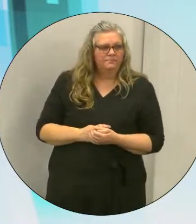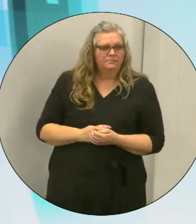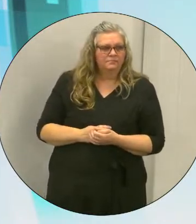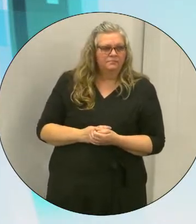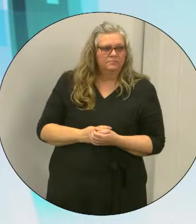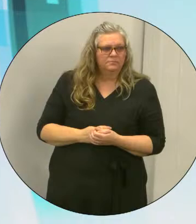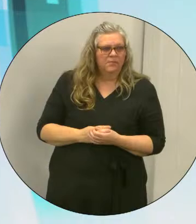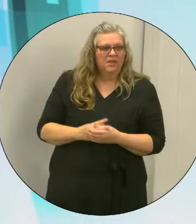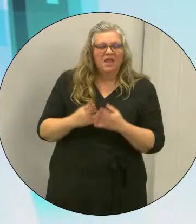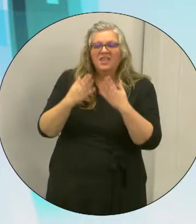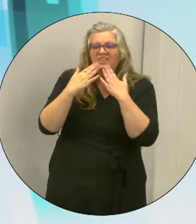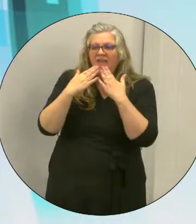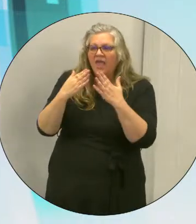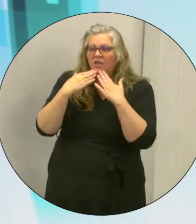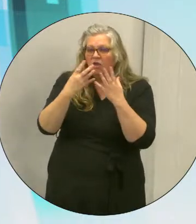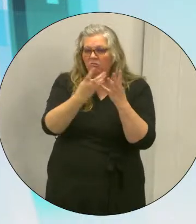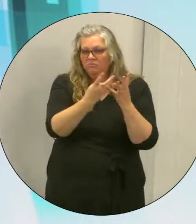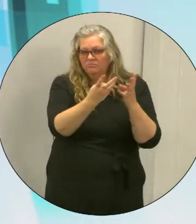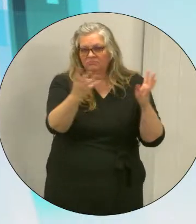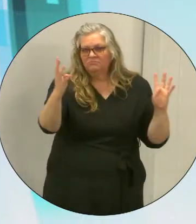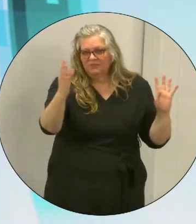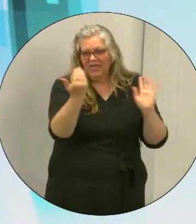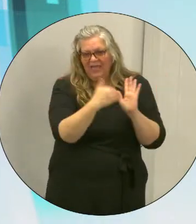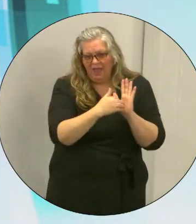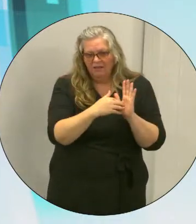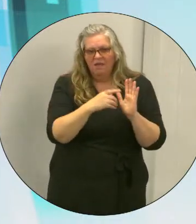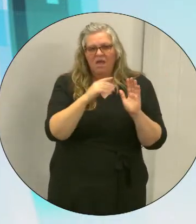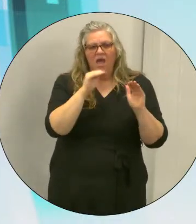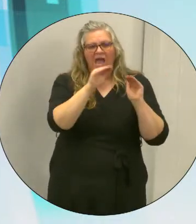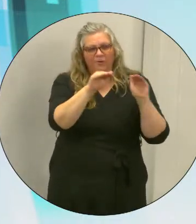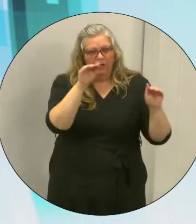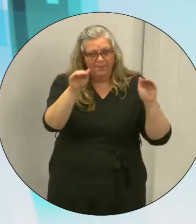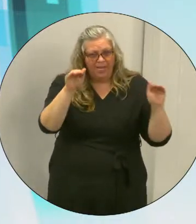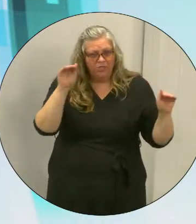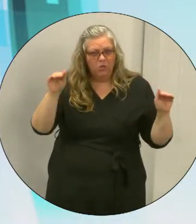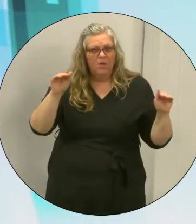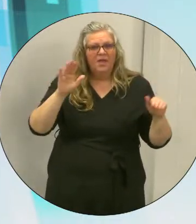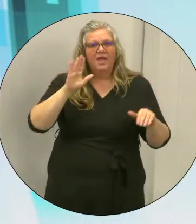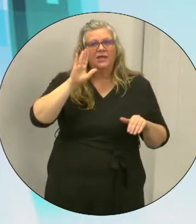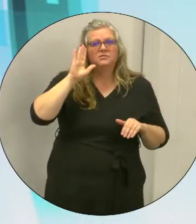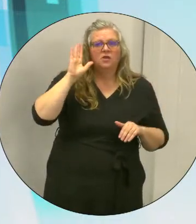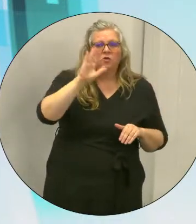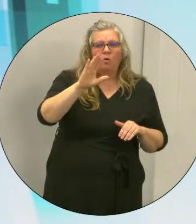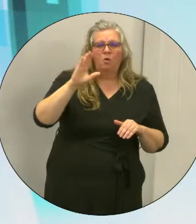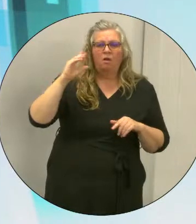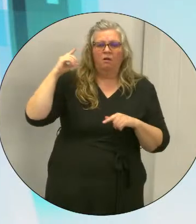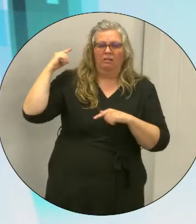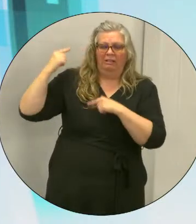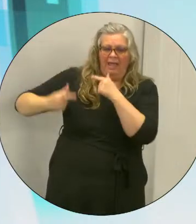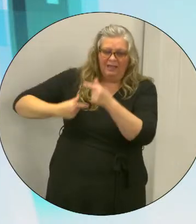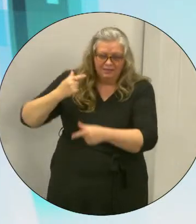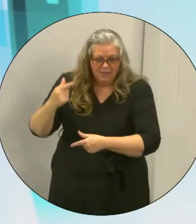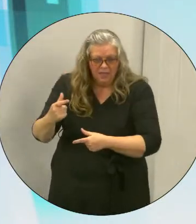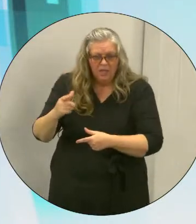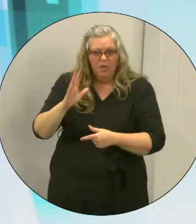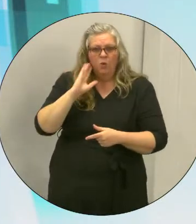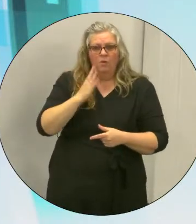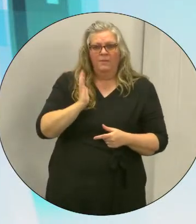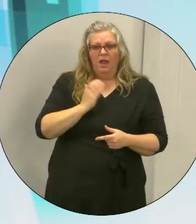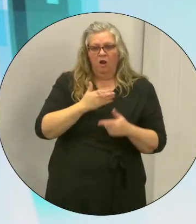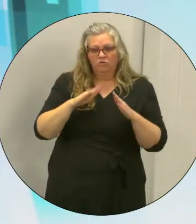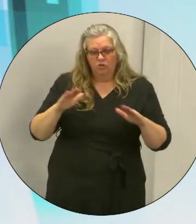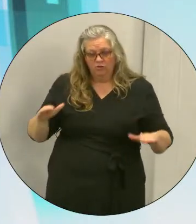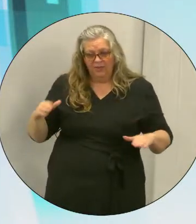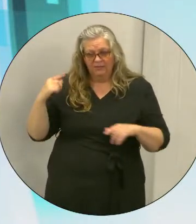Thank you, guys. Again, thank you. I know I keep reminding you that this is your legacy. It's going to be our children's legacy.